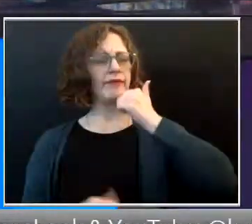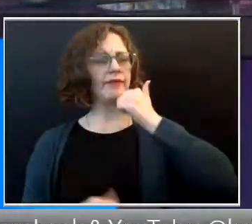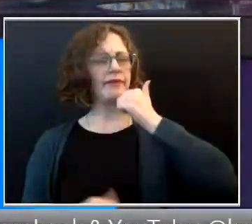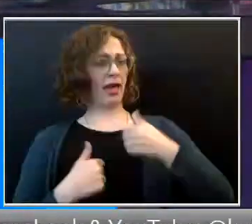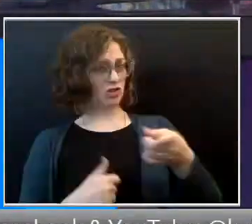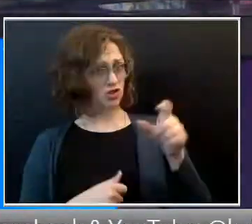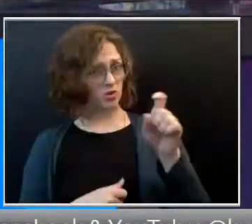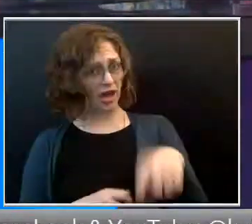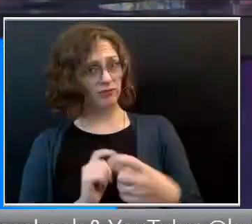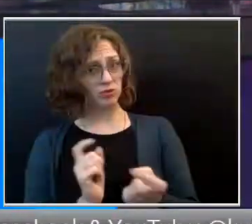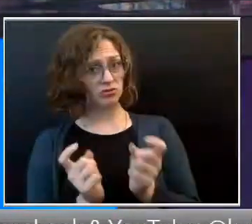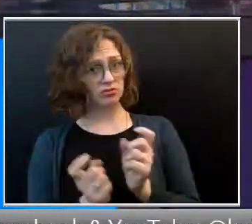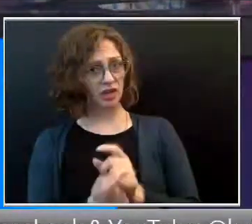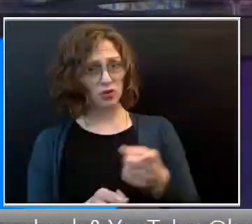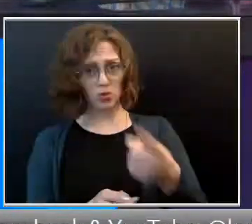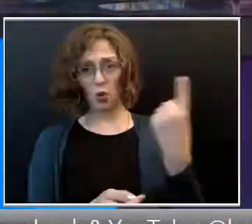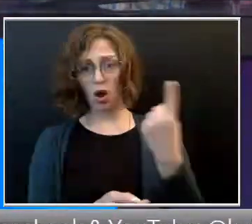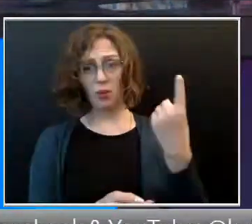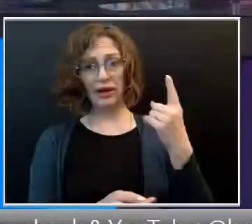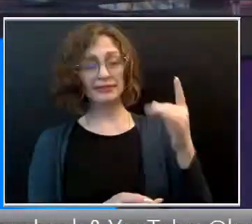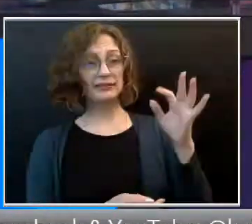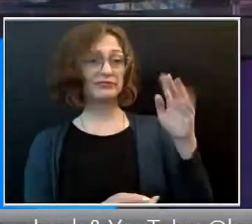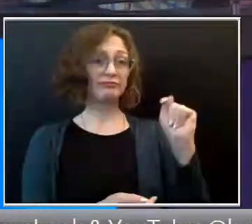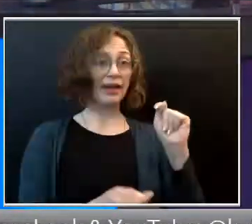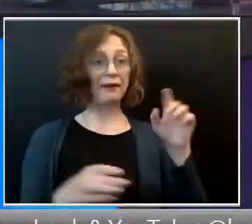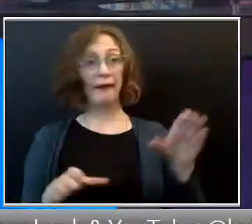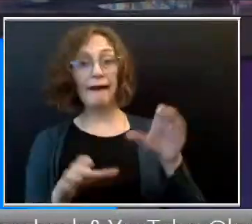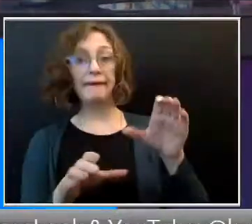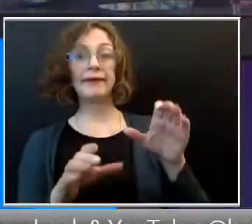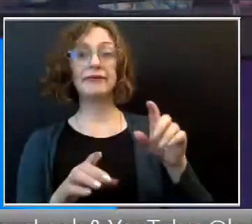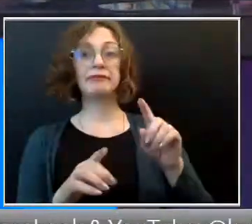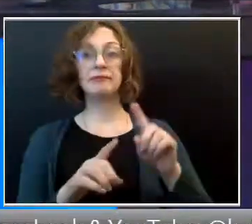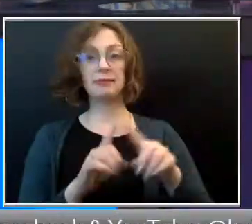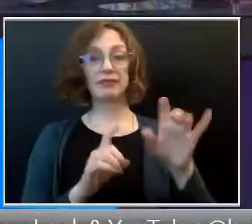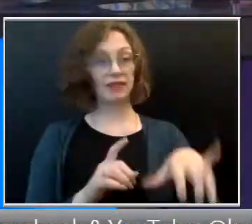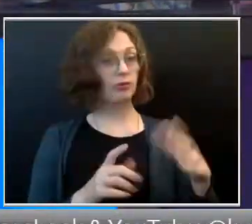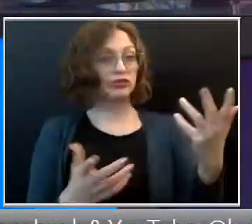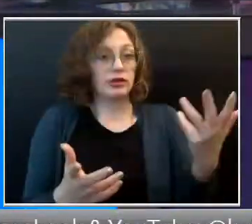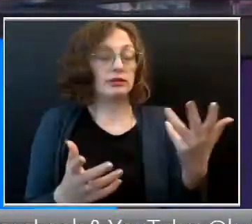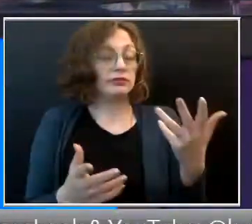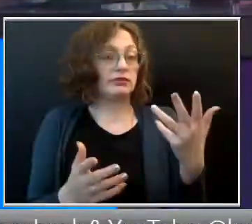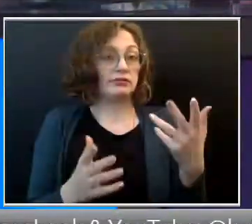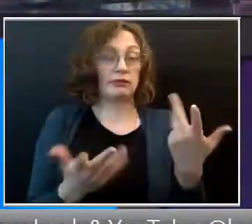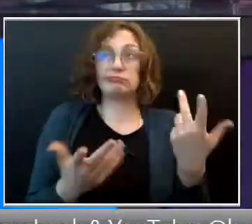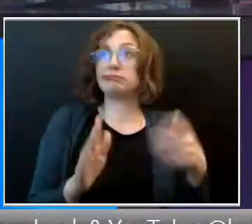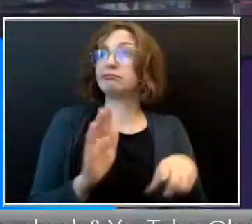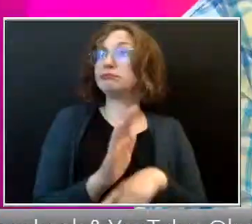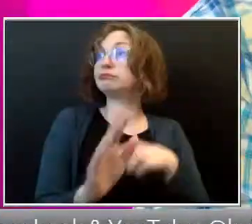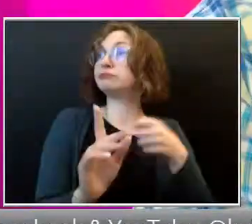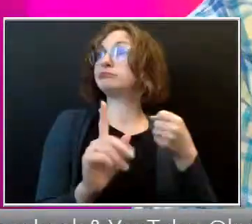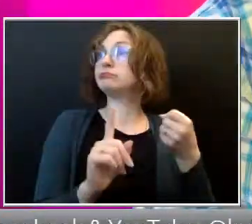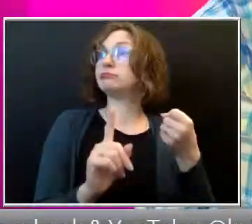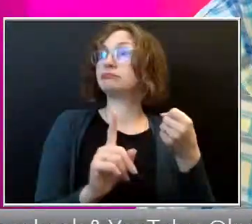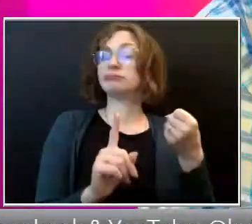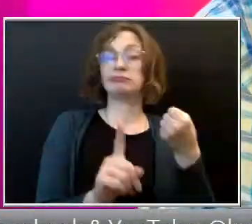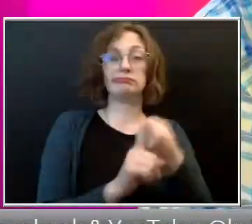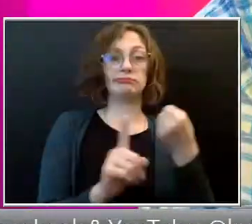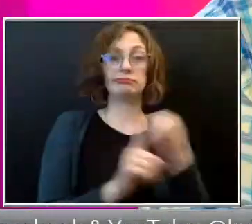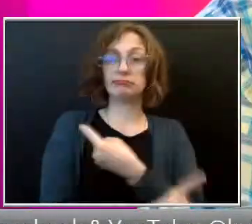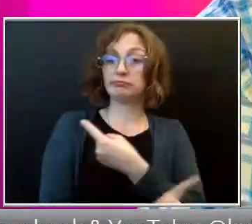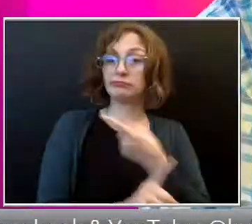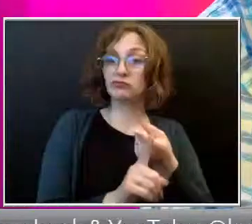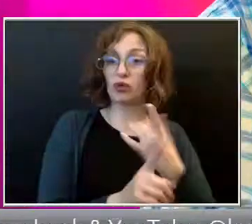and active, and this is just a bad luck side effect of that one-off heart attack? So up until my heart attack, I was